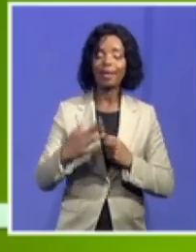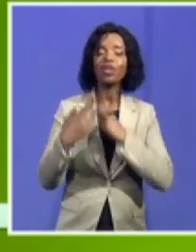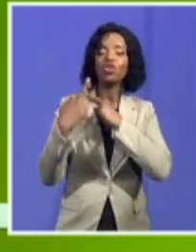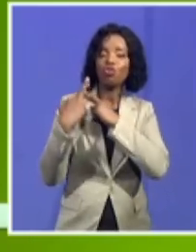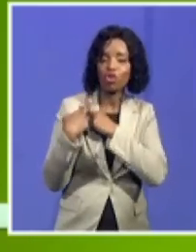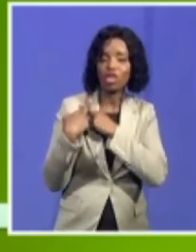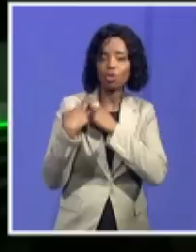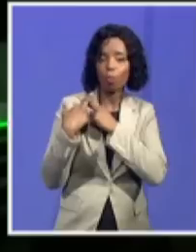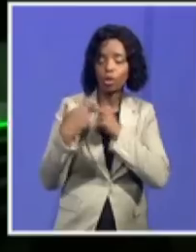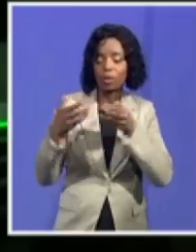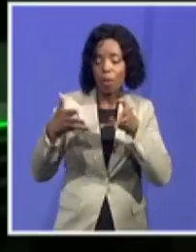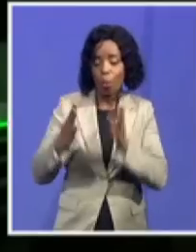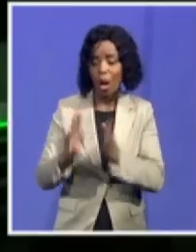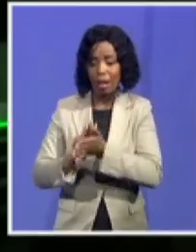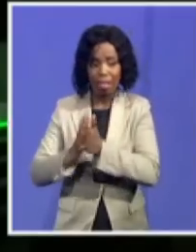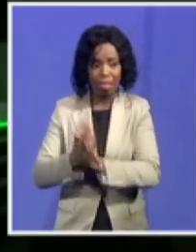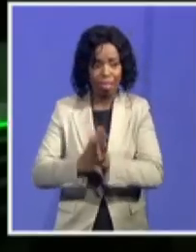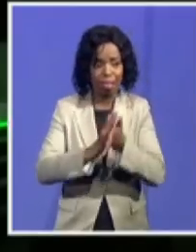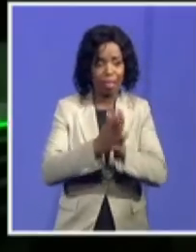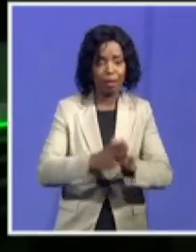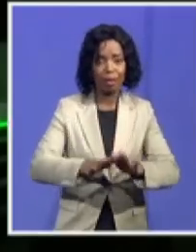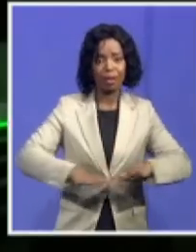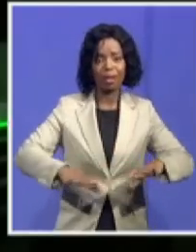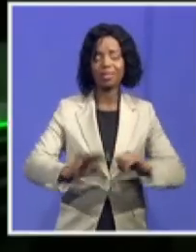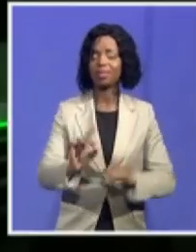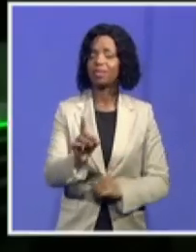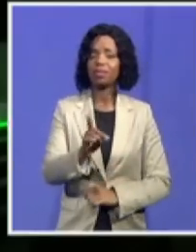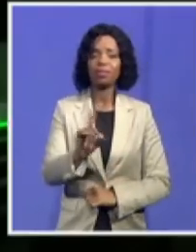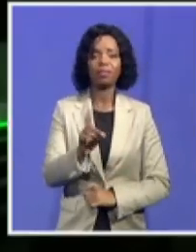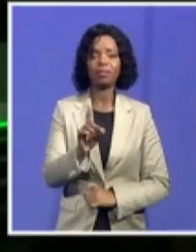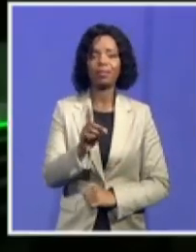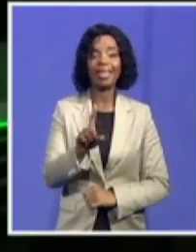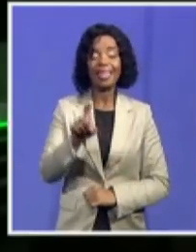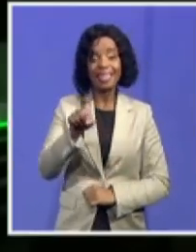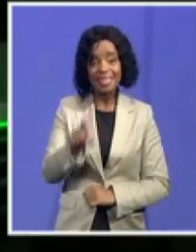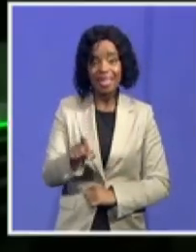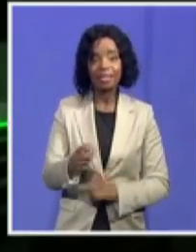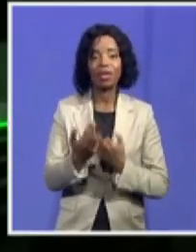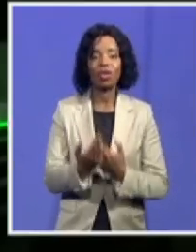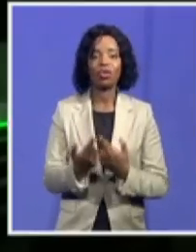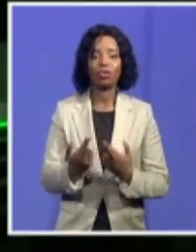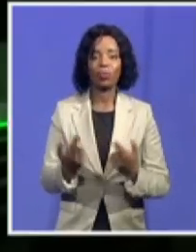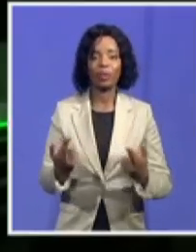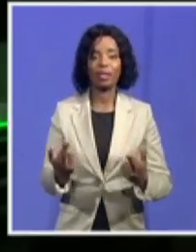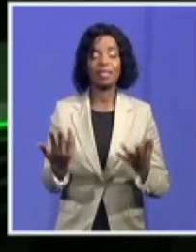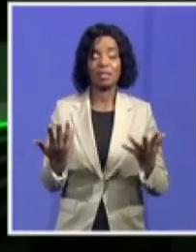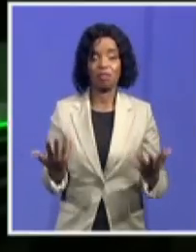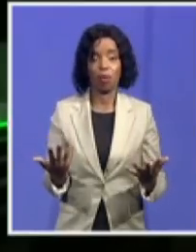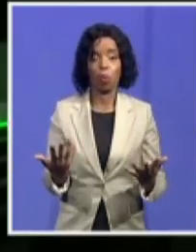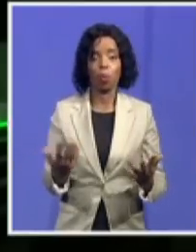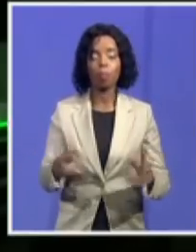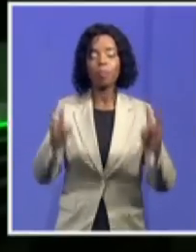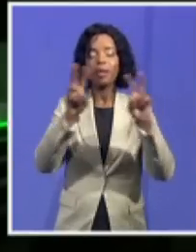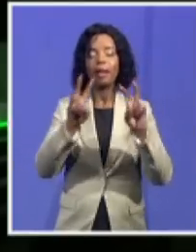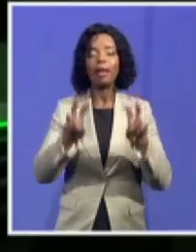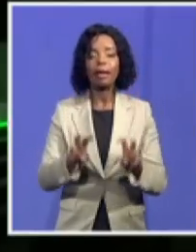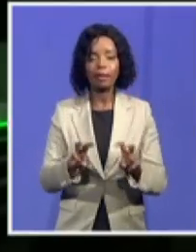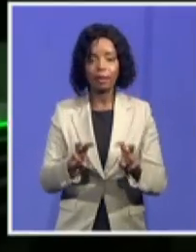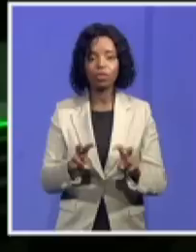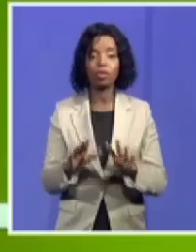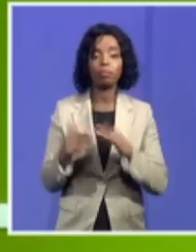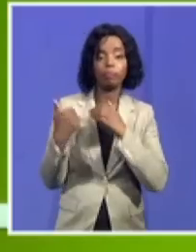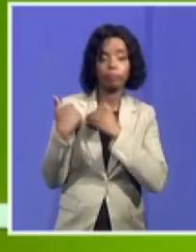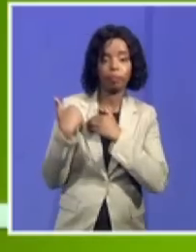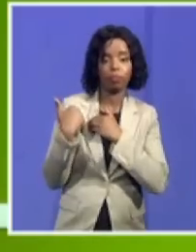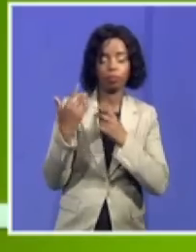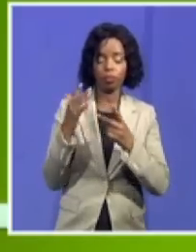manner. These resources are important for energy security, for social and economic